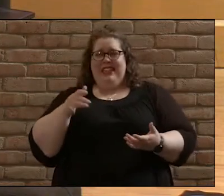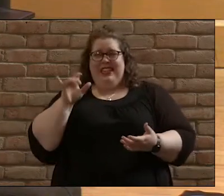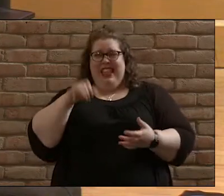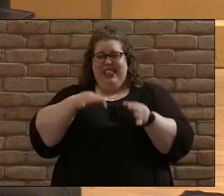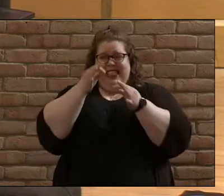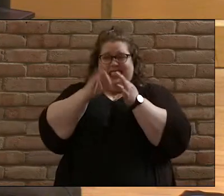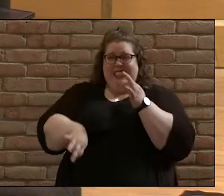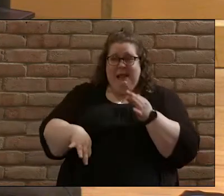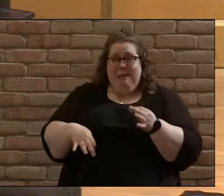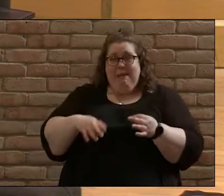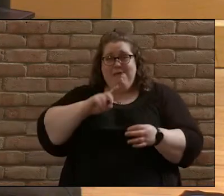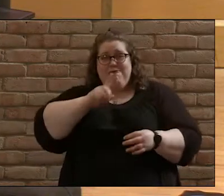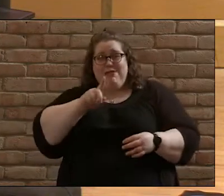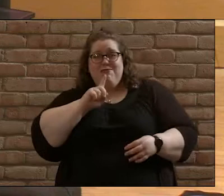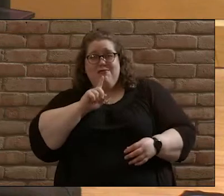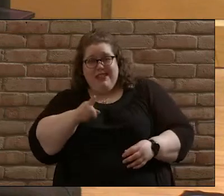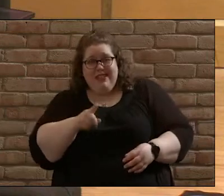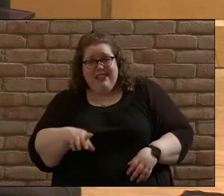simple?